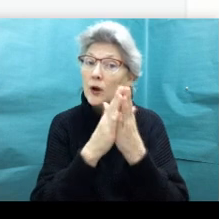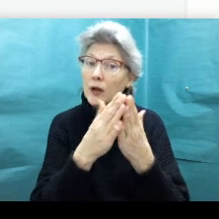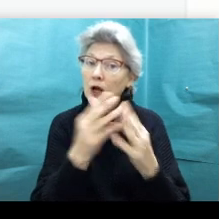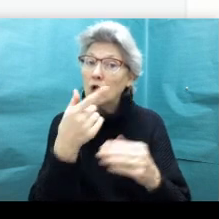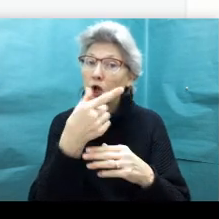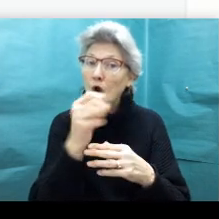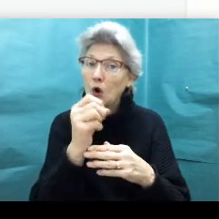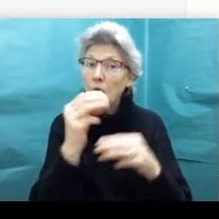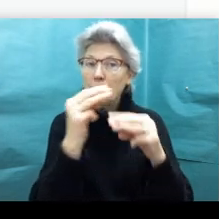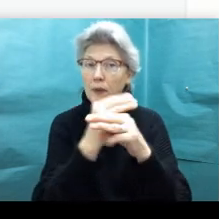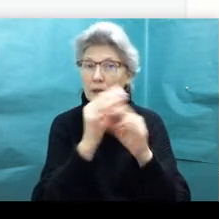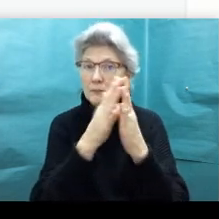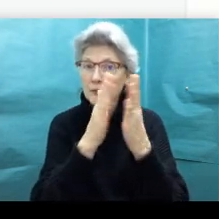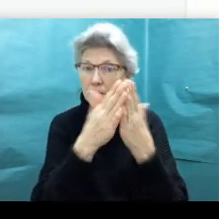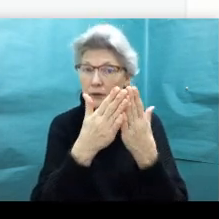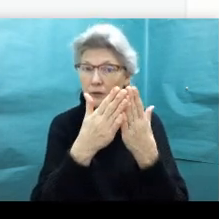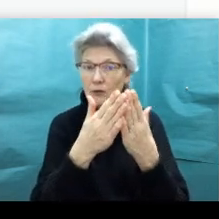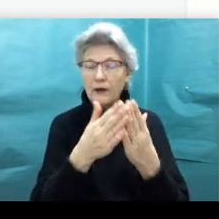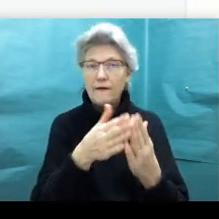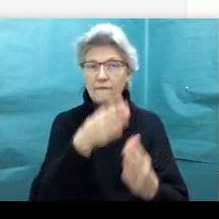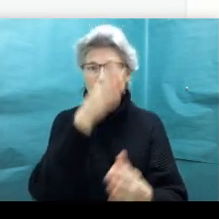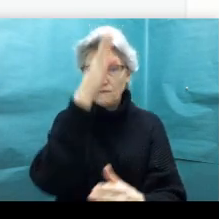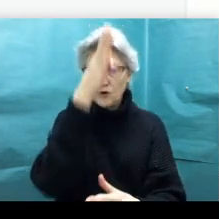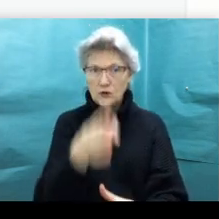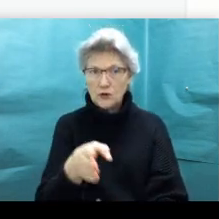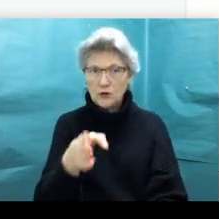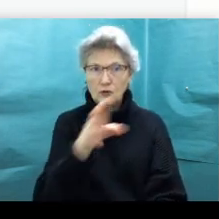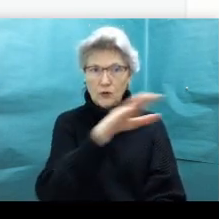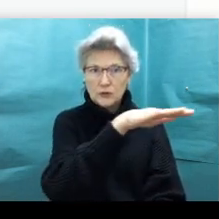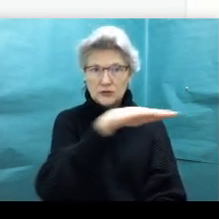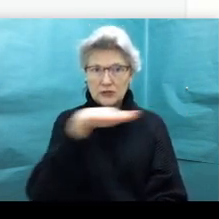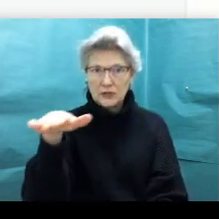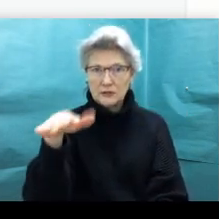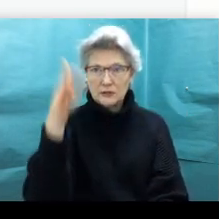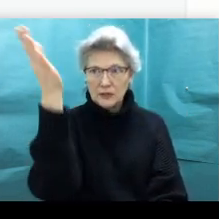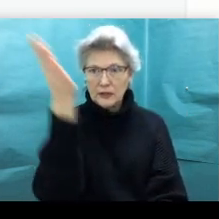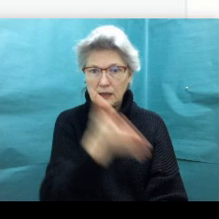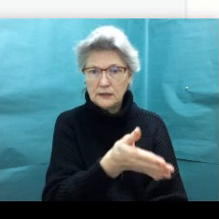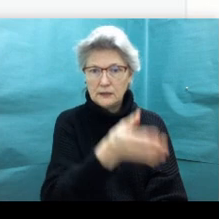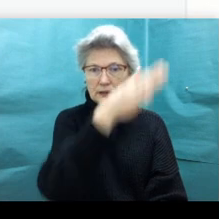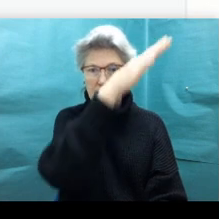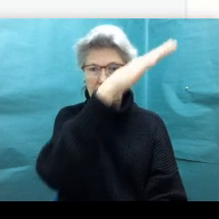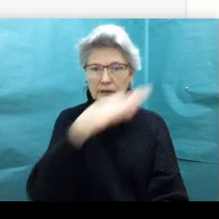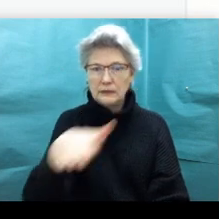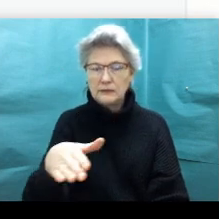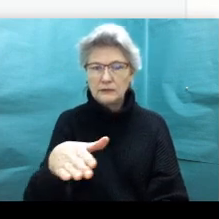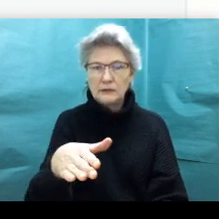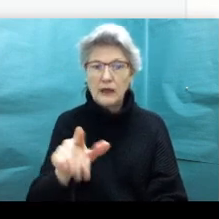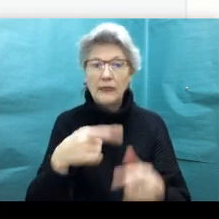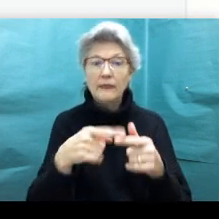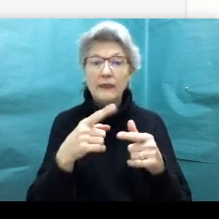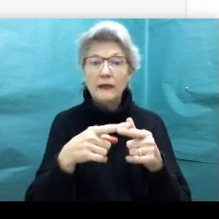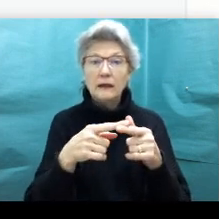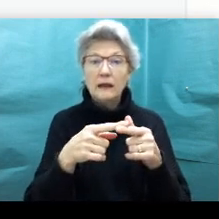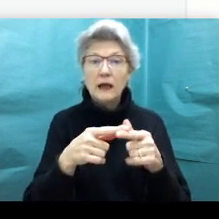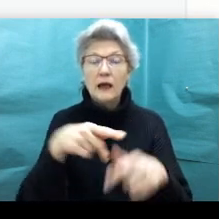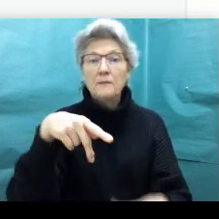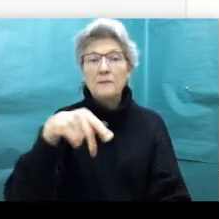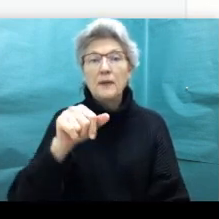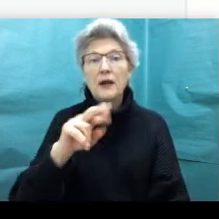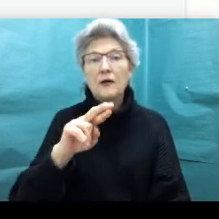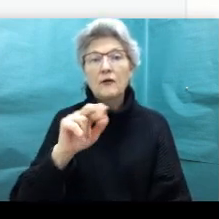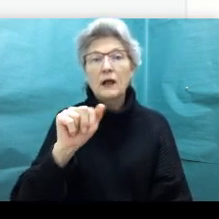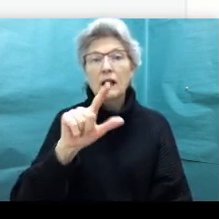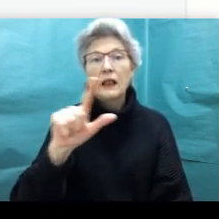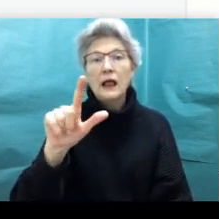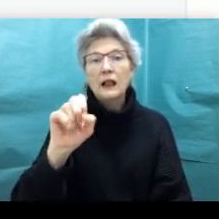lines of symmetry. We have vertical, horizontal, diagonal, diagonal. Then our parallelogram.